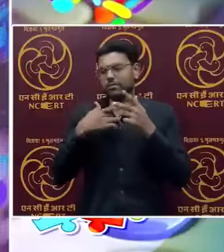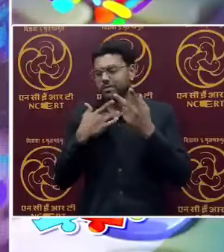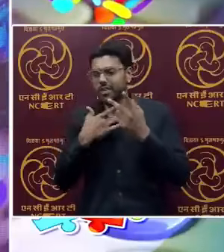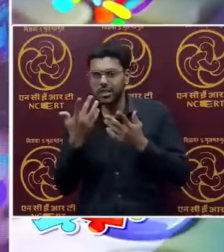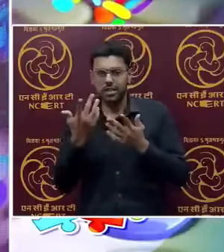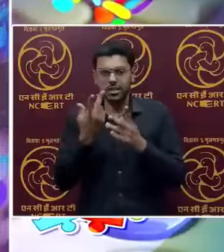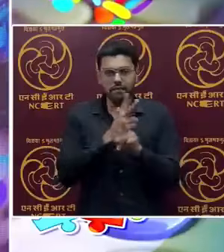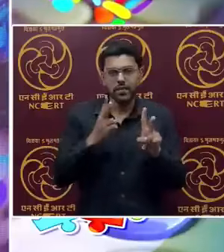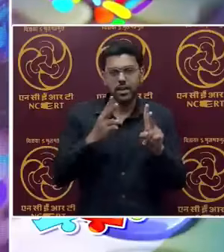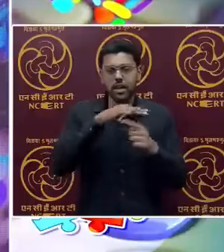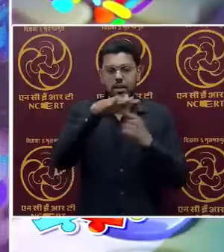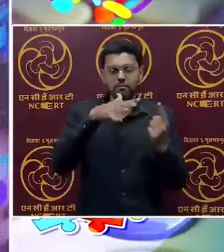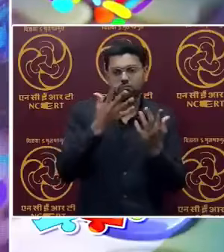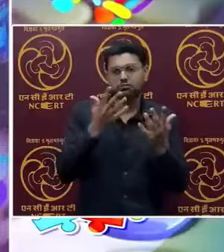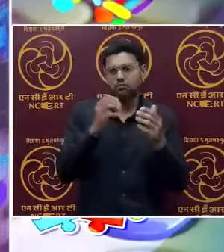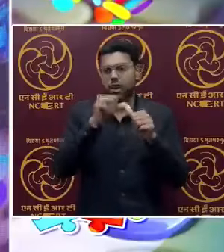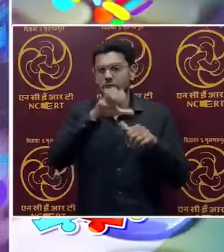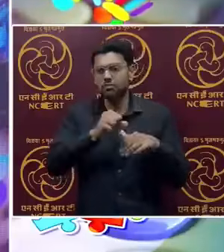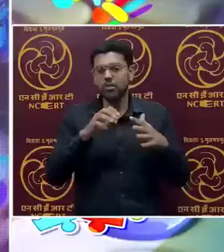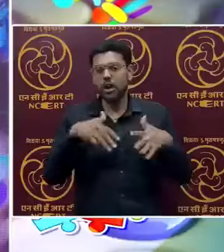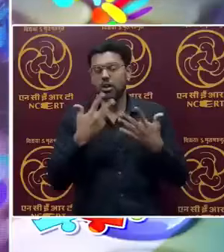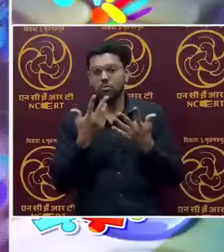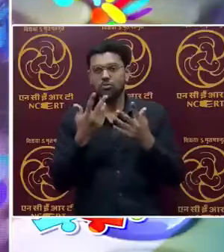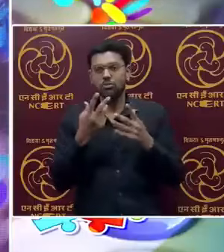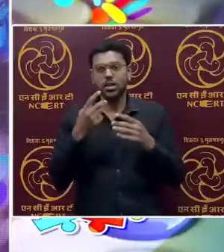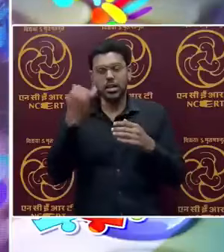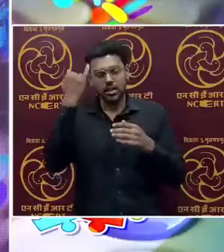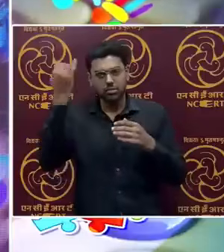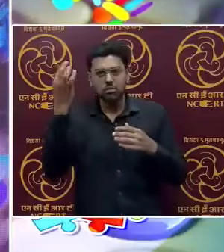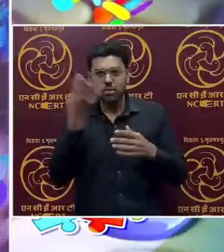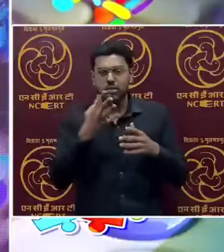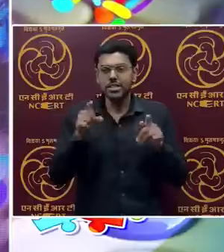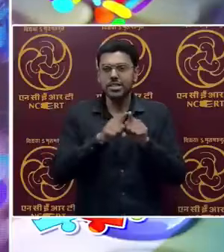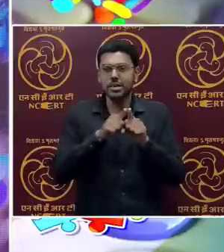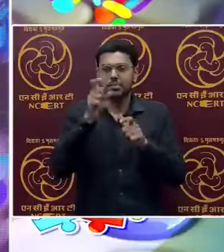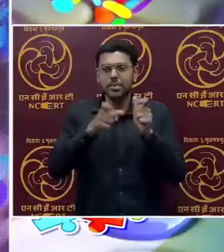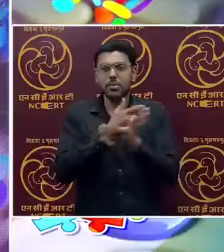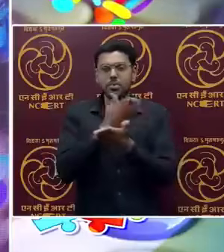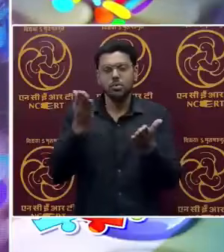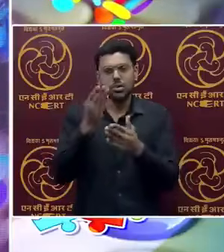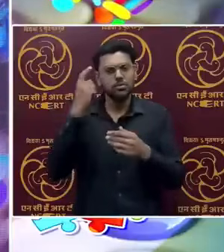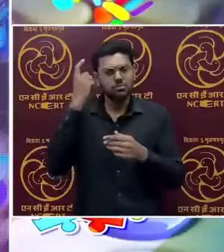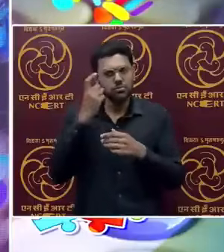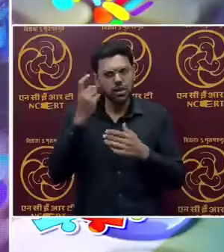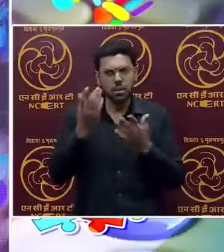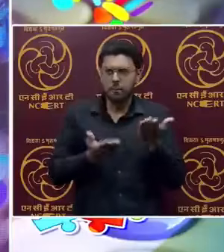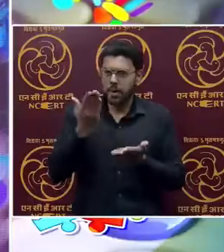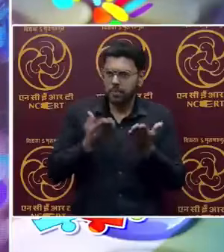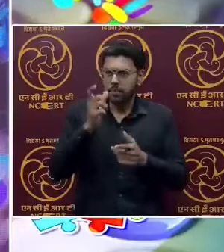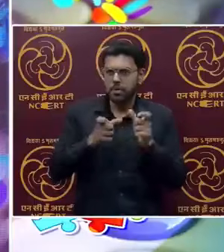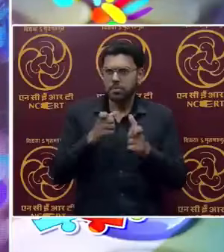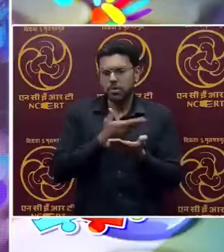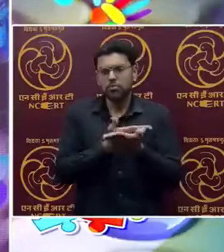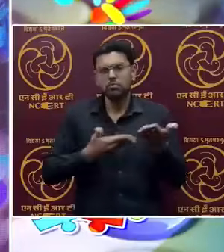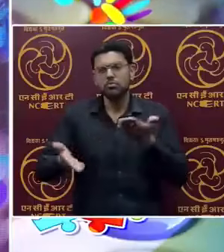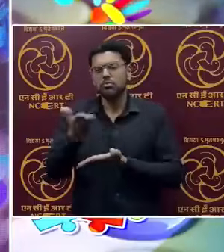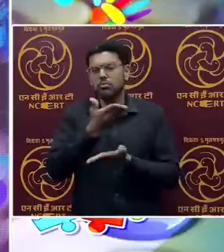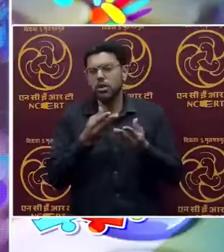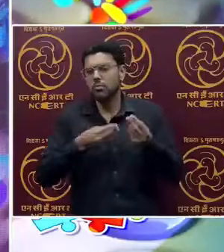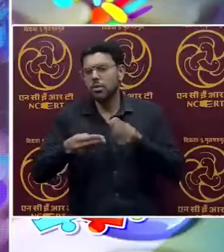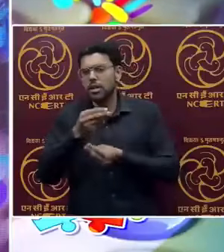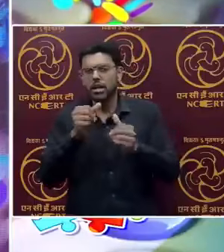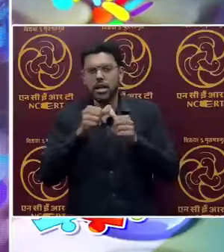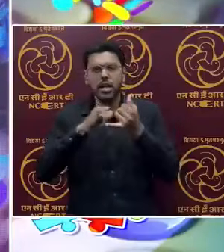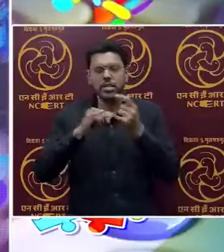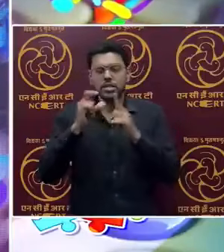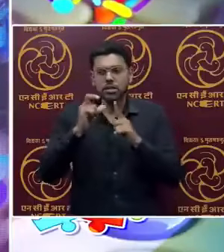identification, assessment criteria and intervention strategies. I'm sure you also have those questions on your mind. Maybe you have people around you who are autistic. Maybe you want to